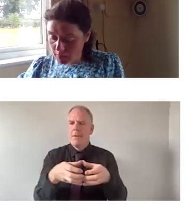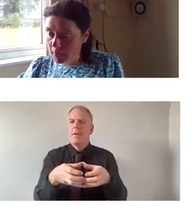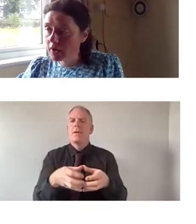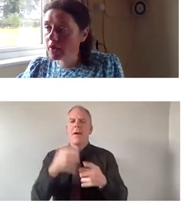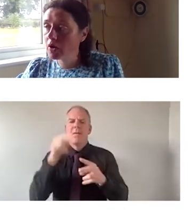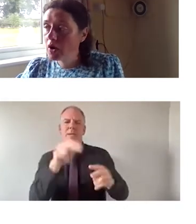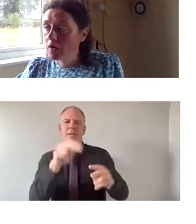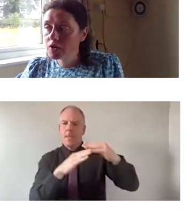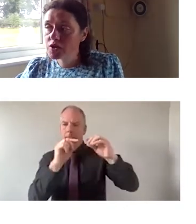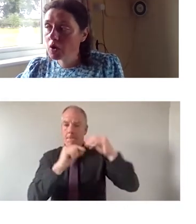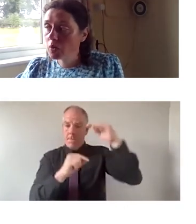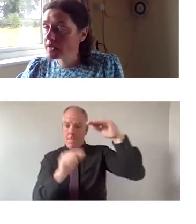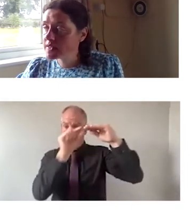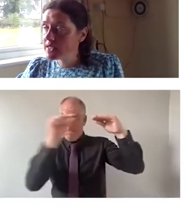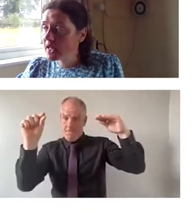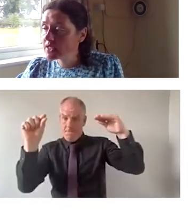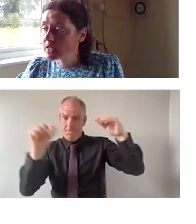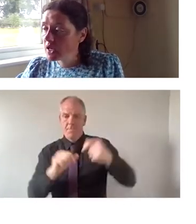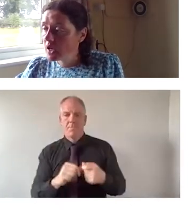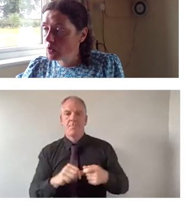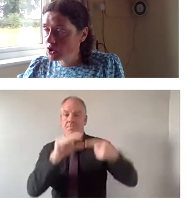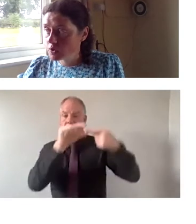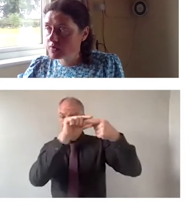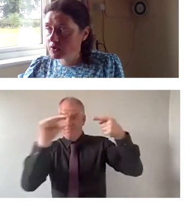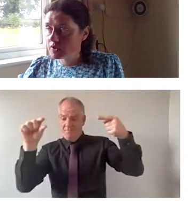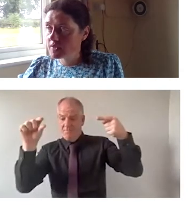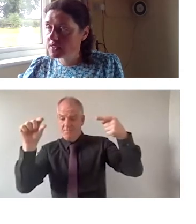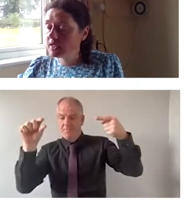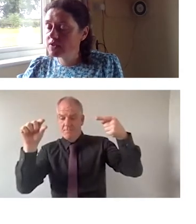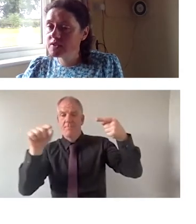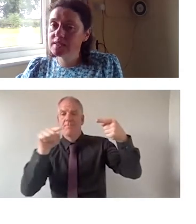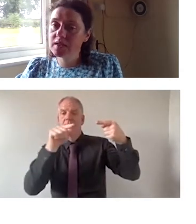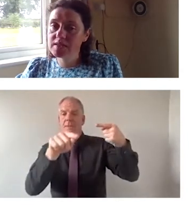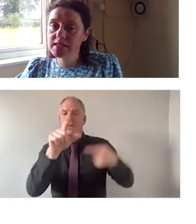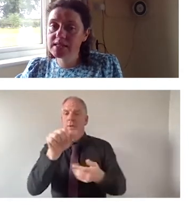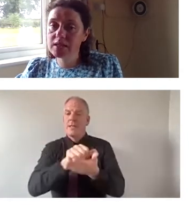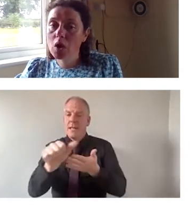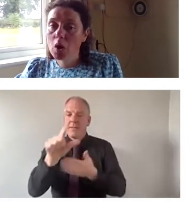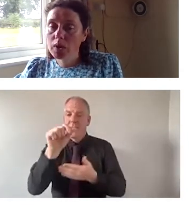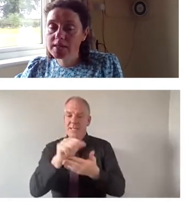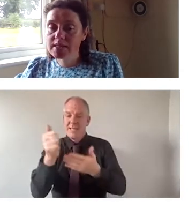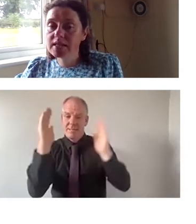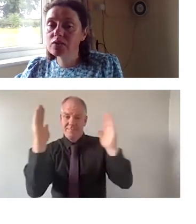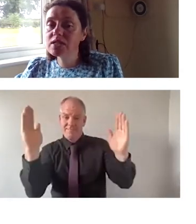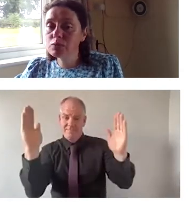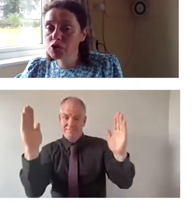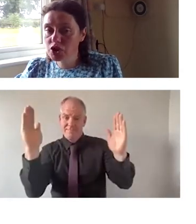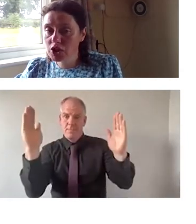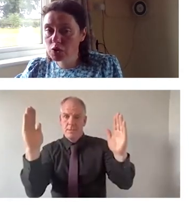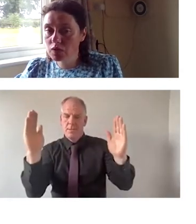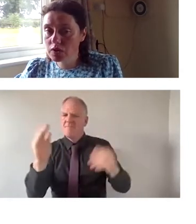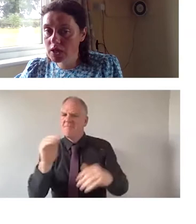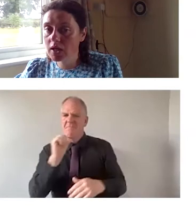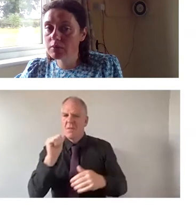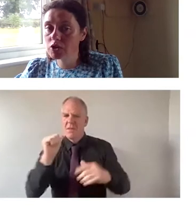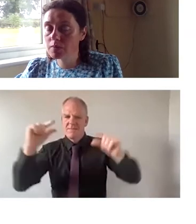very top bar there, first of all, we can see that, which shows it for 2011 to 2016, we can see that there isn't much